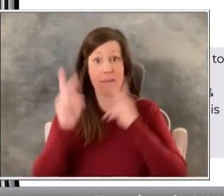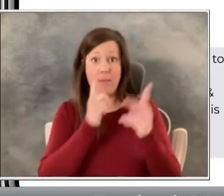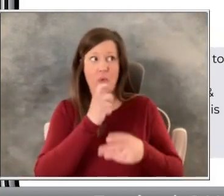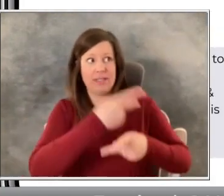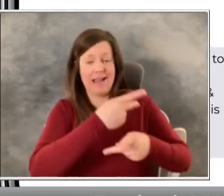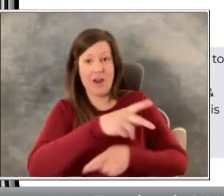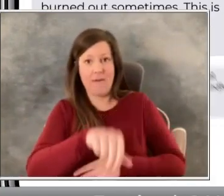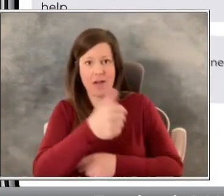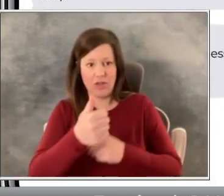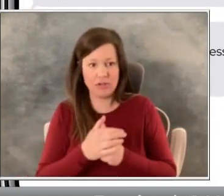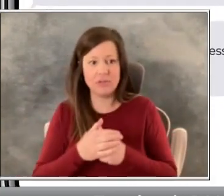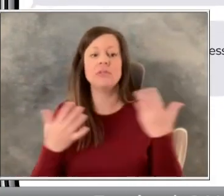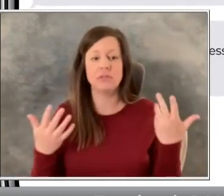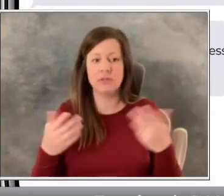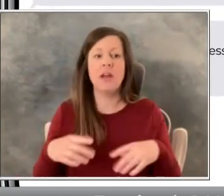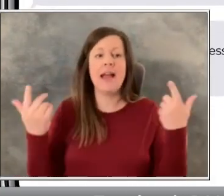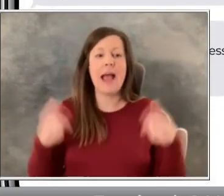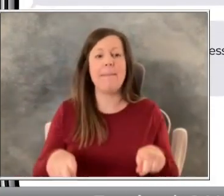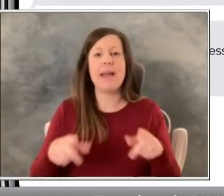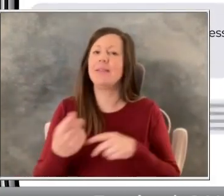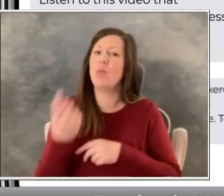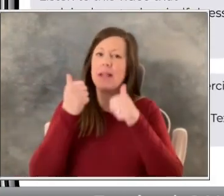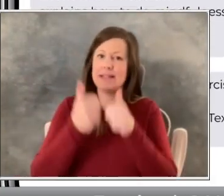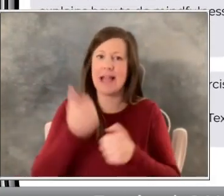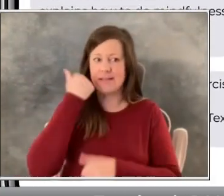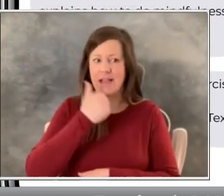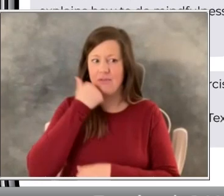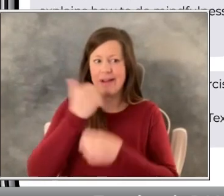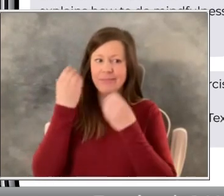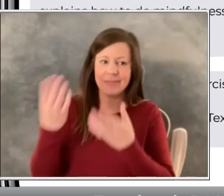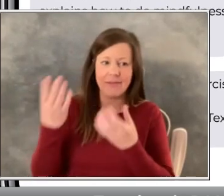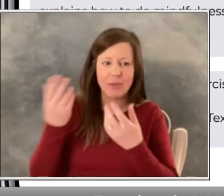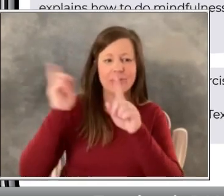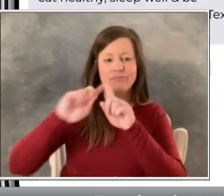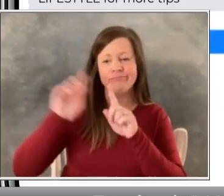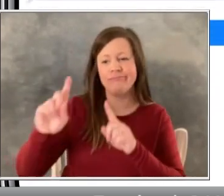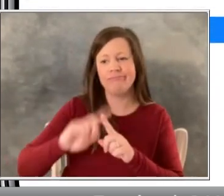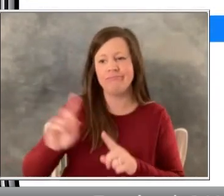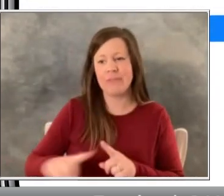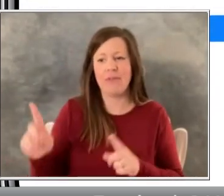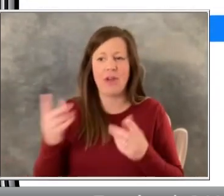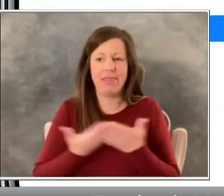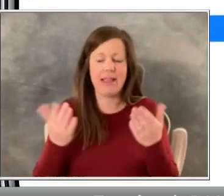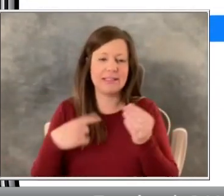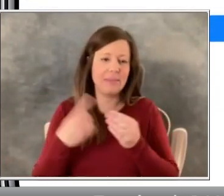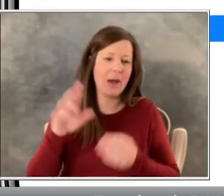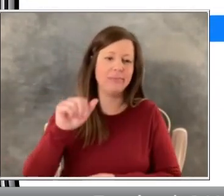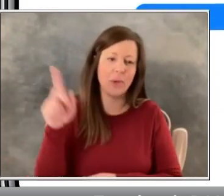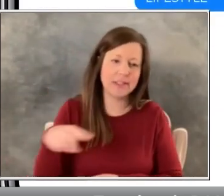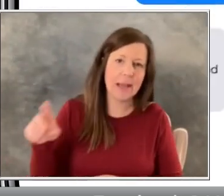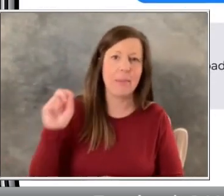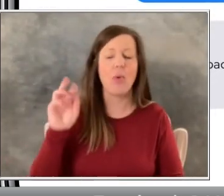Carlos received a text a day giving information on various aspects of caregiving and Alzheimer's disease. He could select